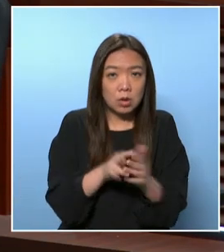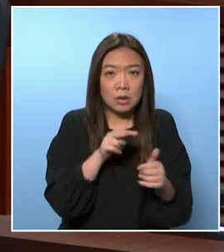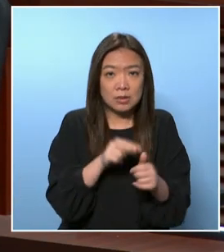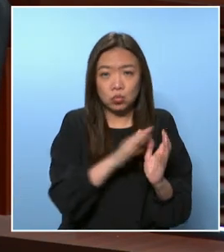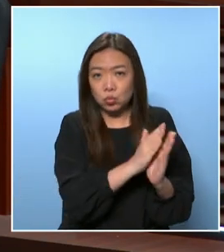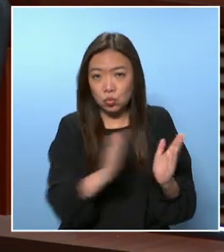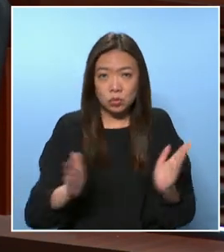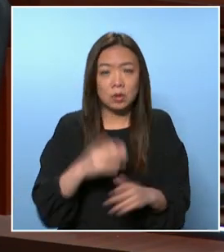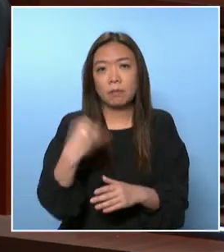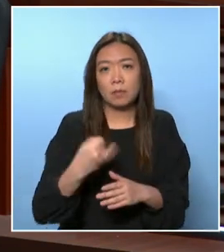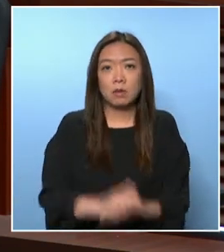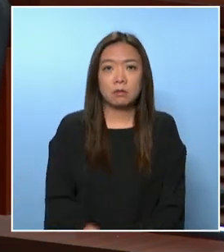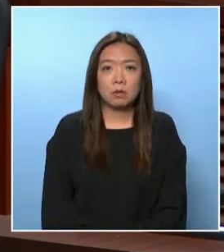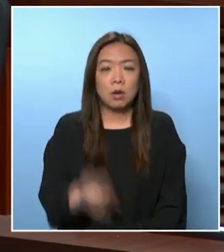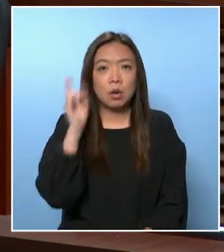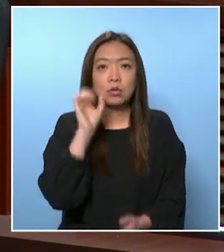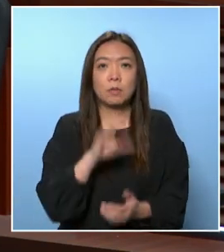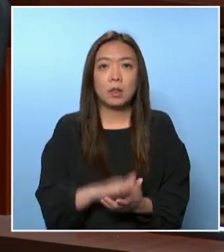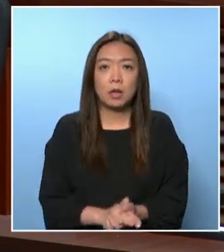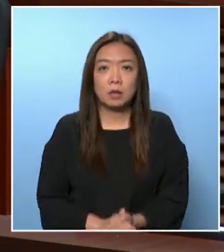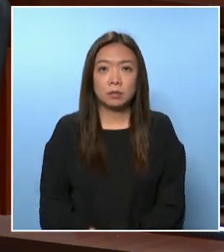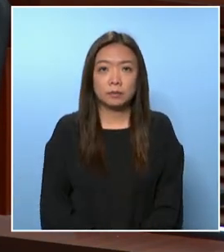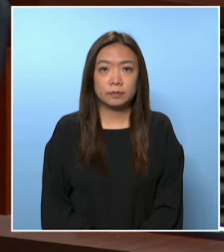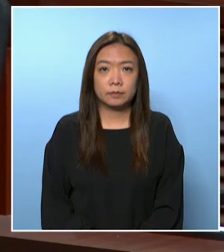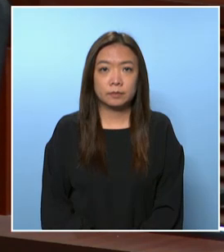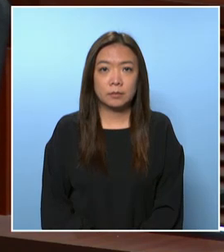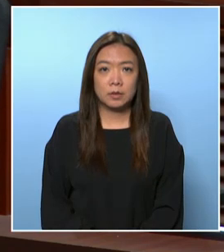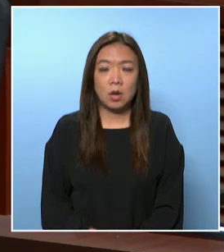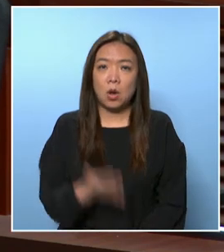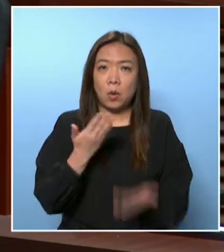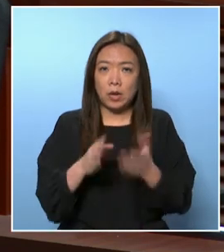It is very difficult for one single carer to handle all these.